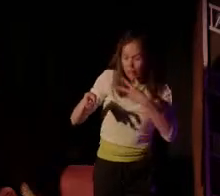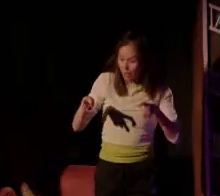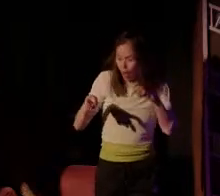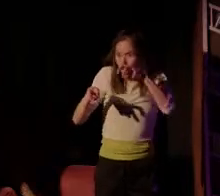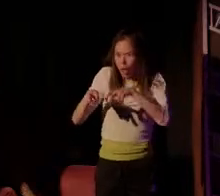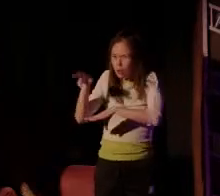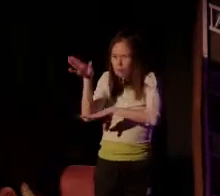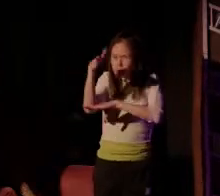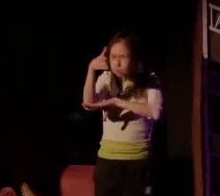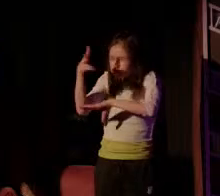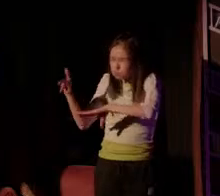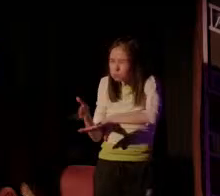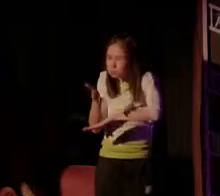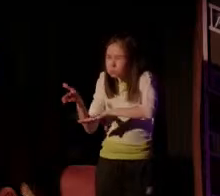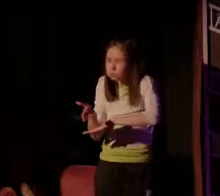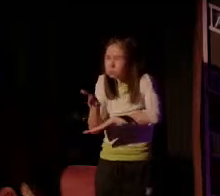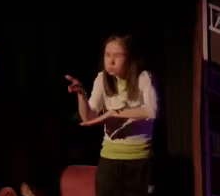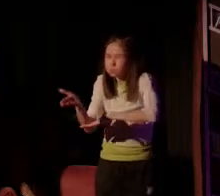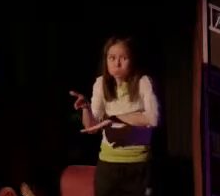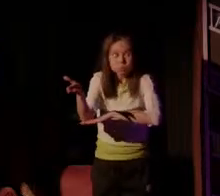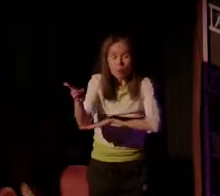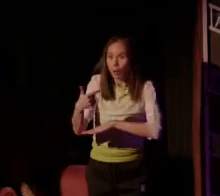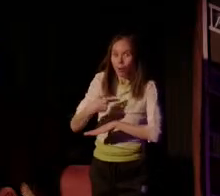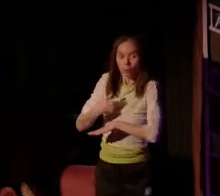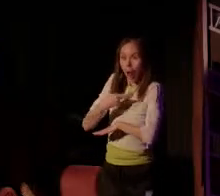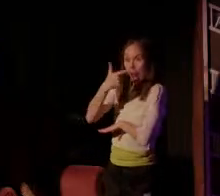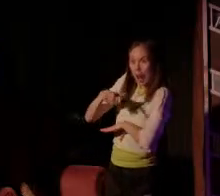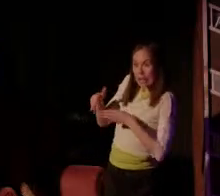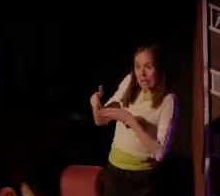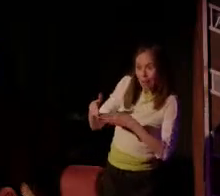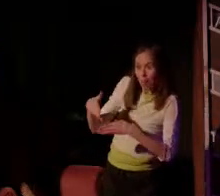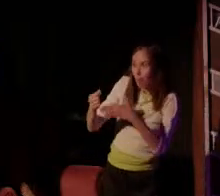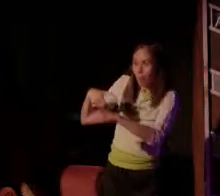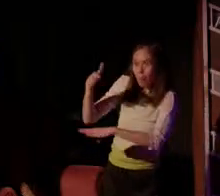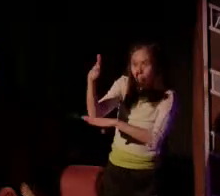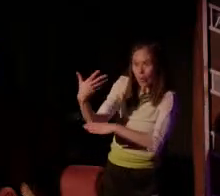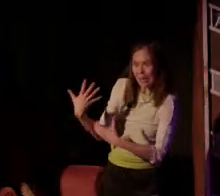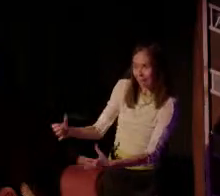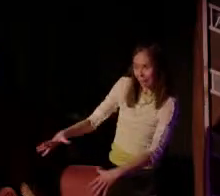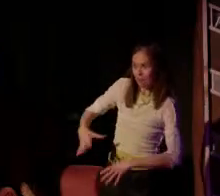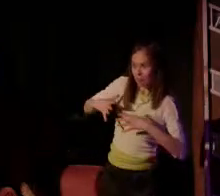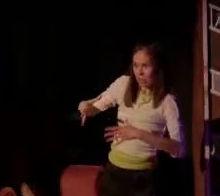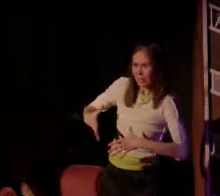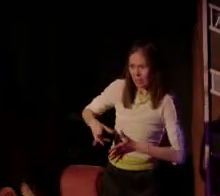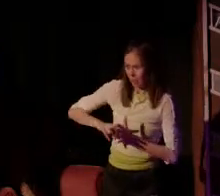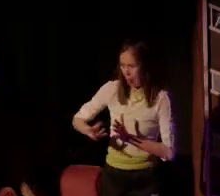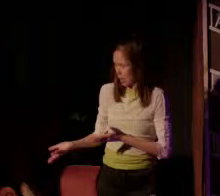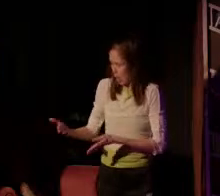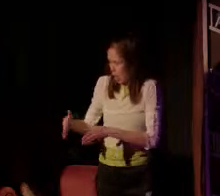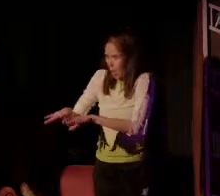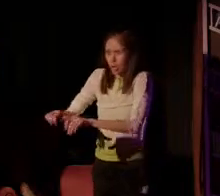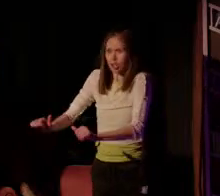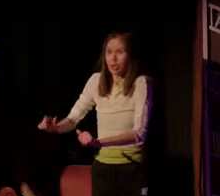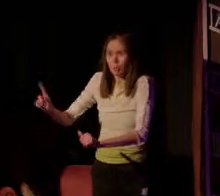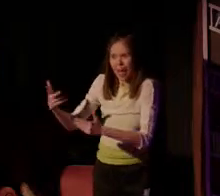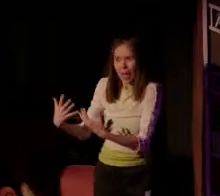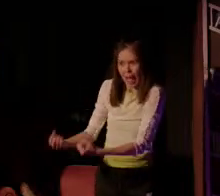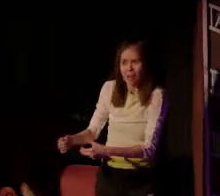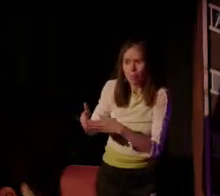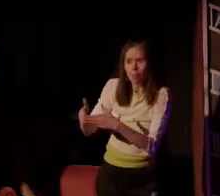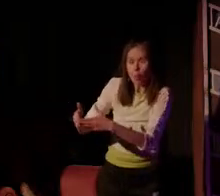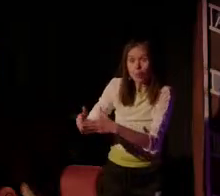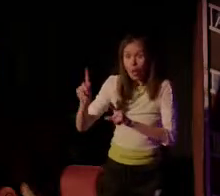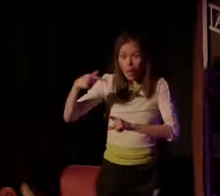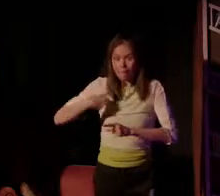And most opportune to our needs, I have a sailboat docked nearby, though not prepared for this new plan. What course I mean to take